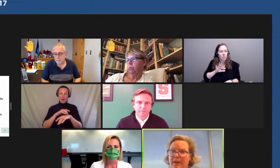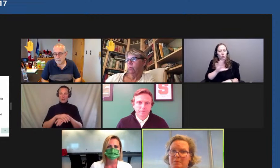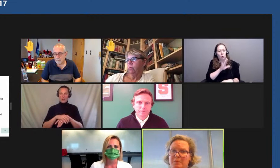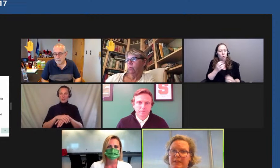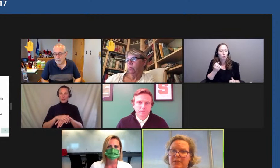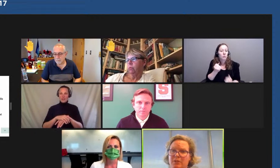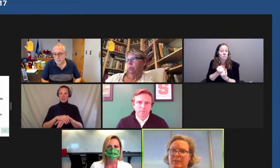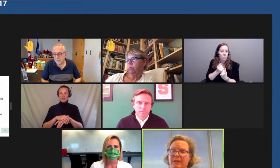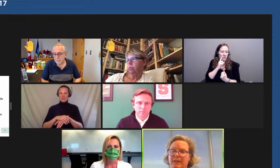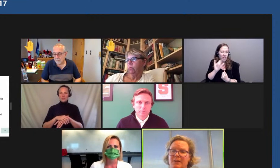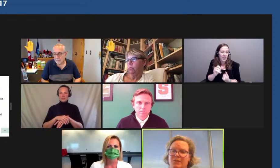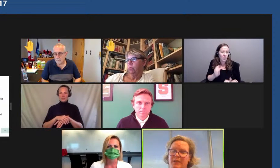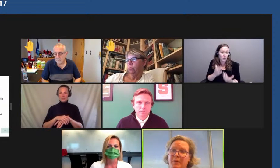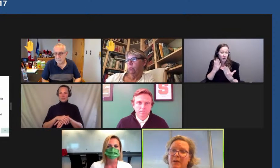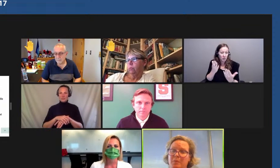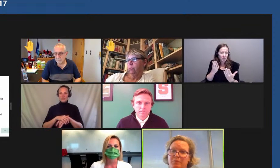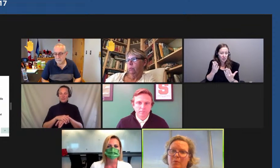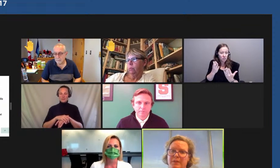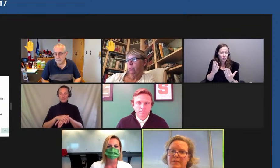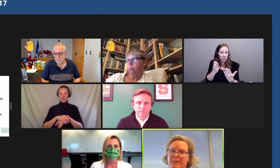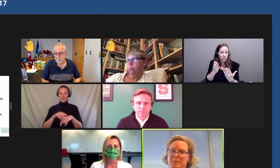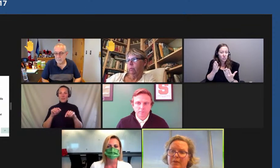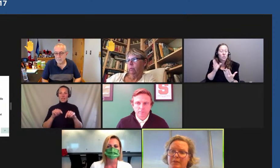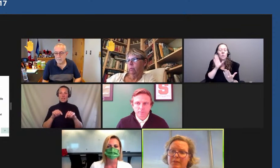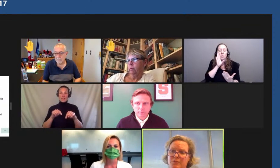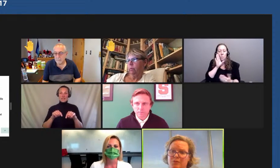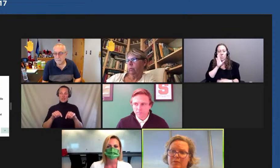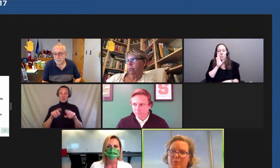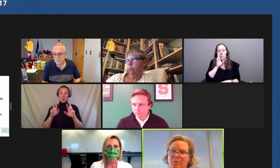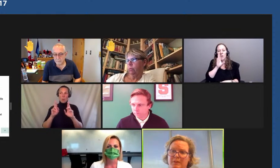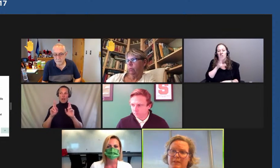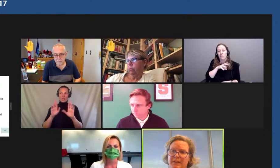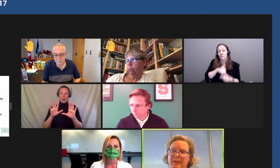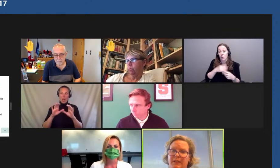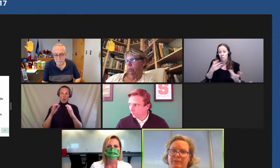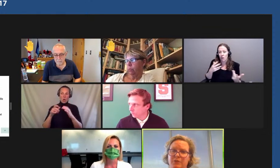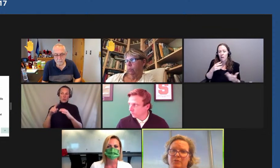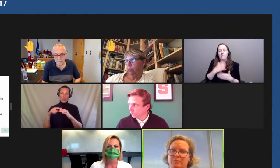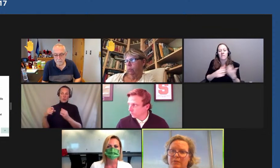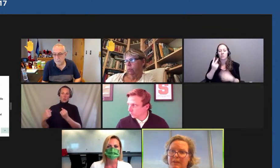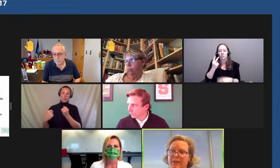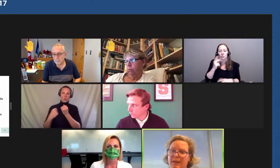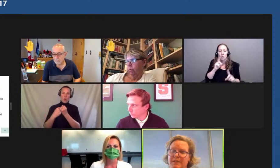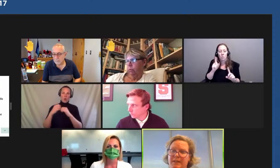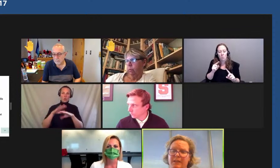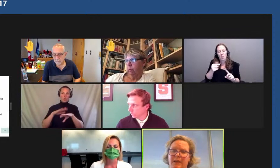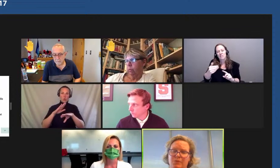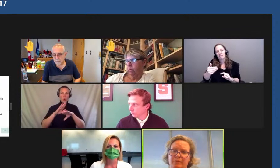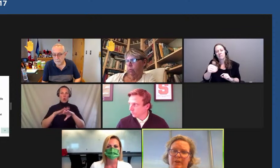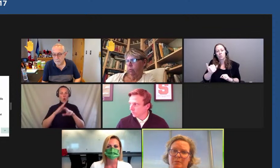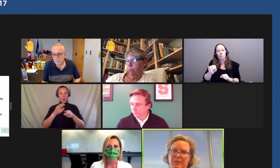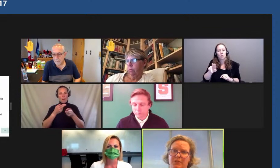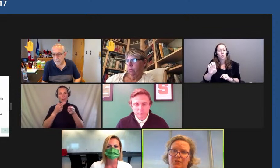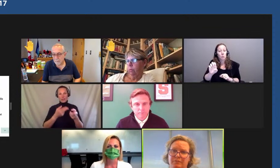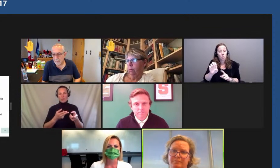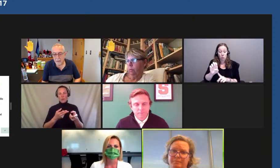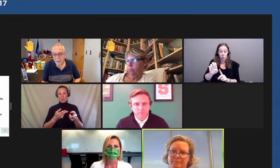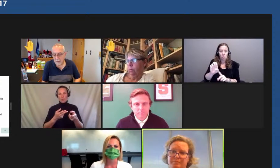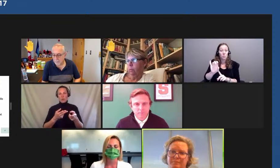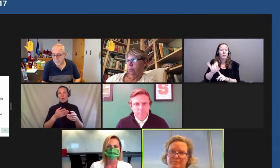that recommendation. So that'll be coming forward as part of the phase 2 report later in June, seeking council's